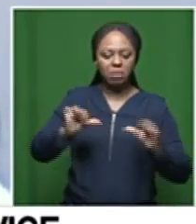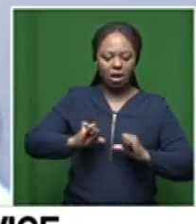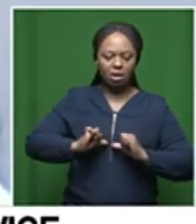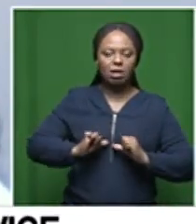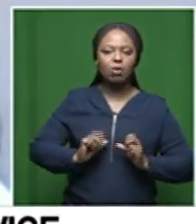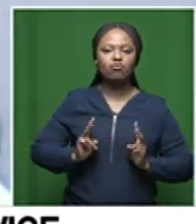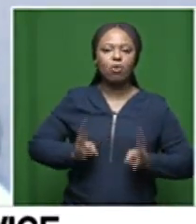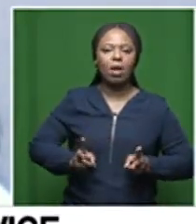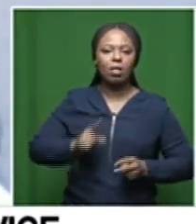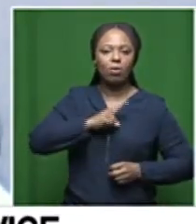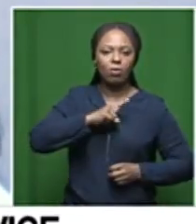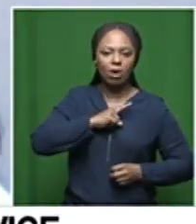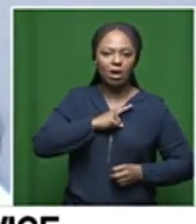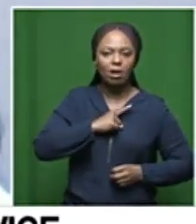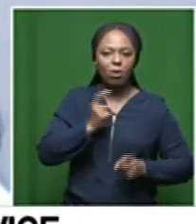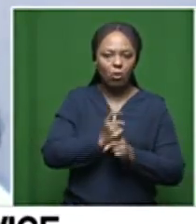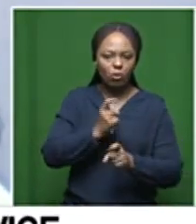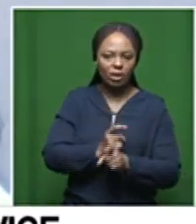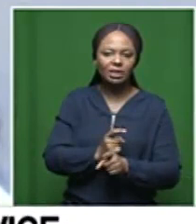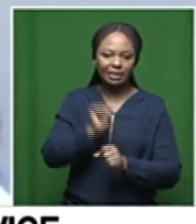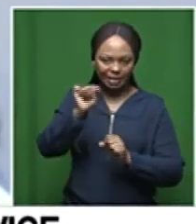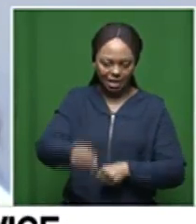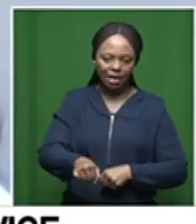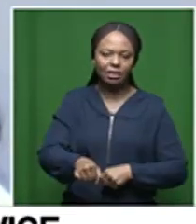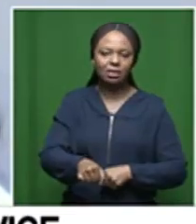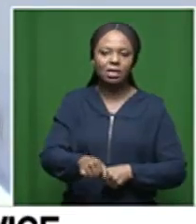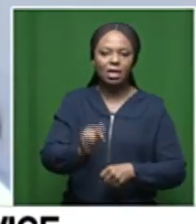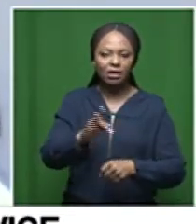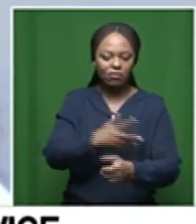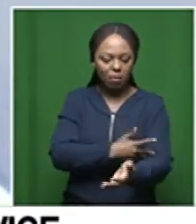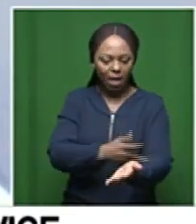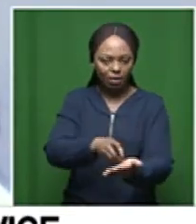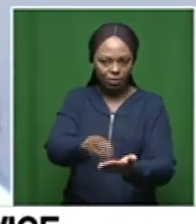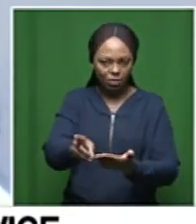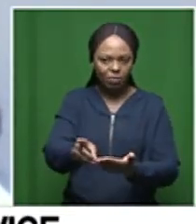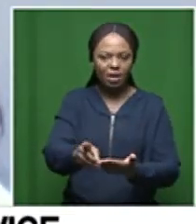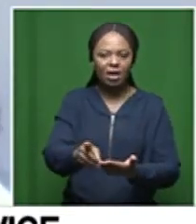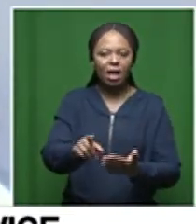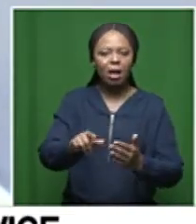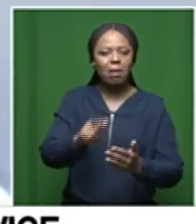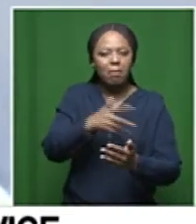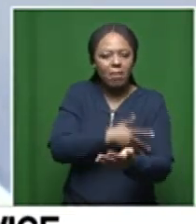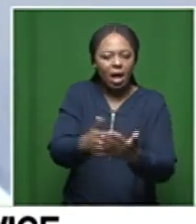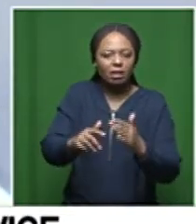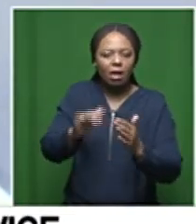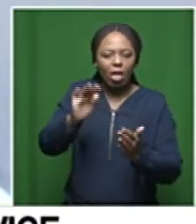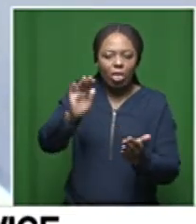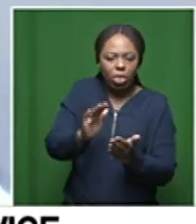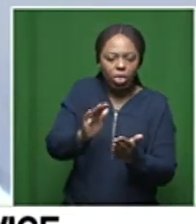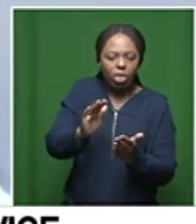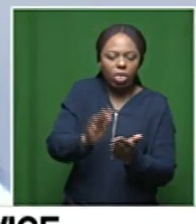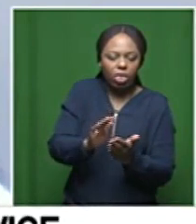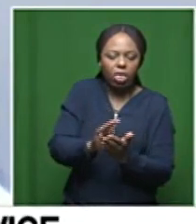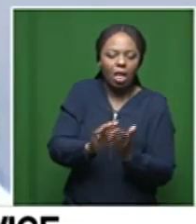what we often see is that the blood pressure does drop a little bit, quite a bit for some donors, and a little bit for some, but a little bit more